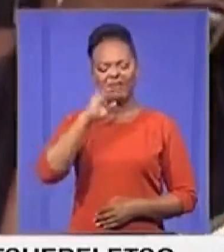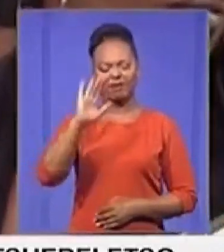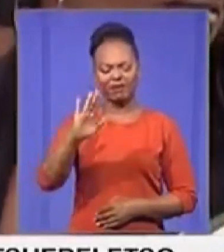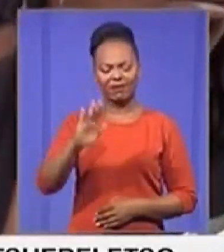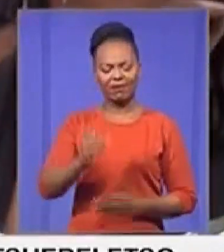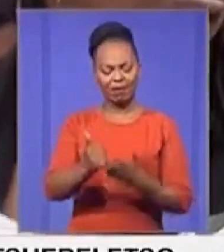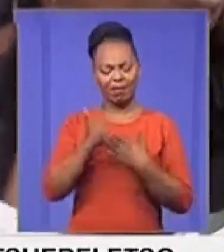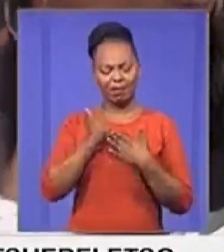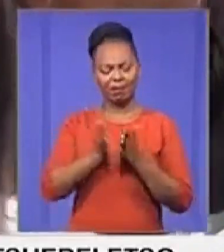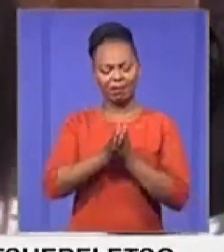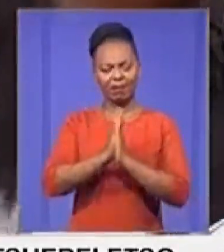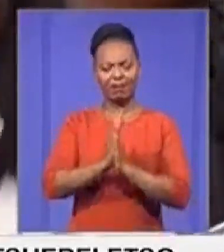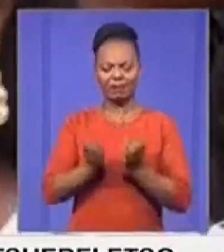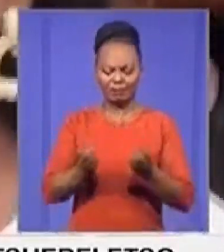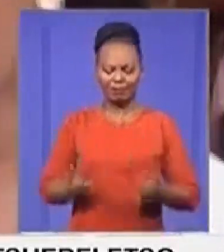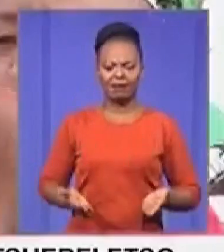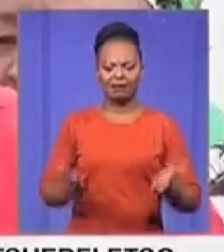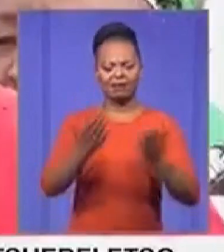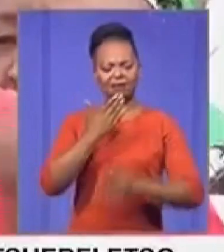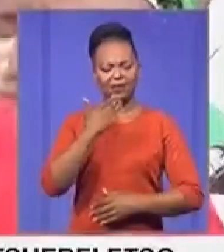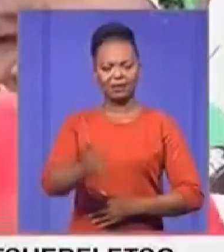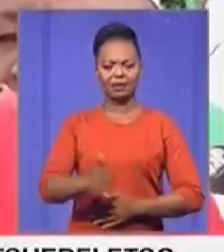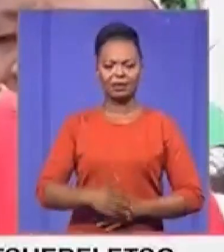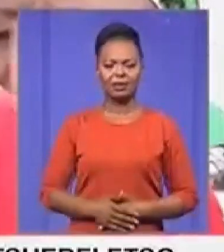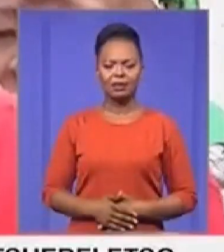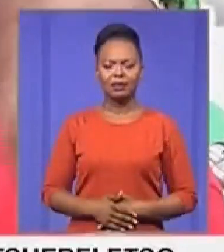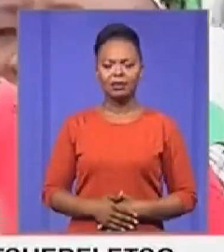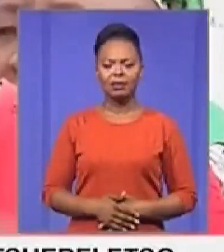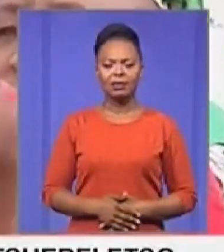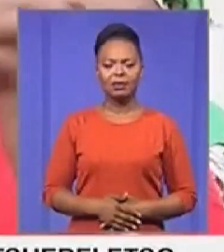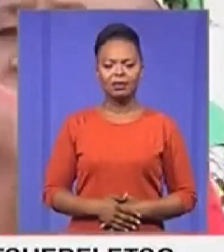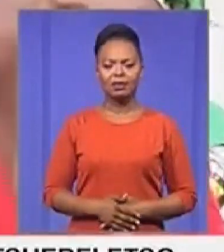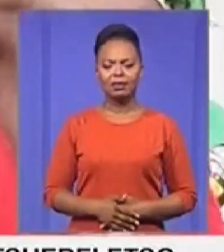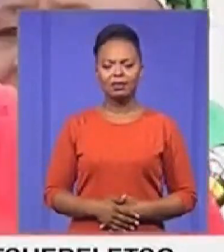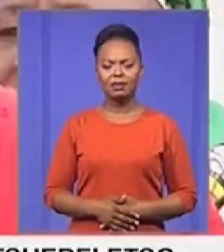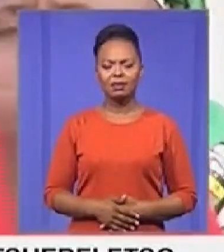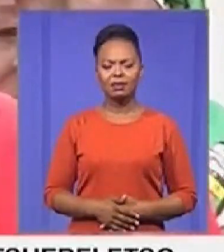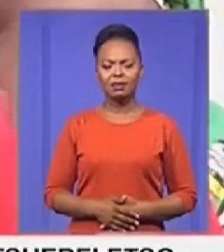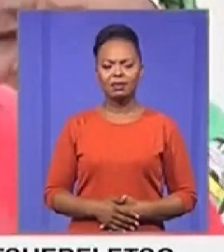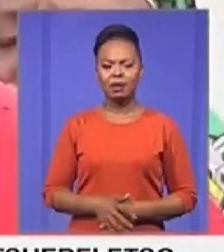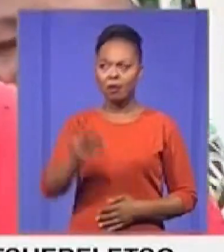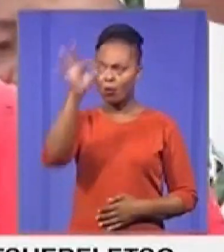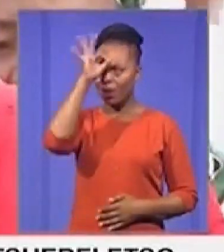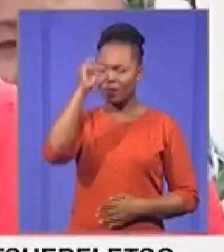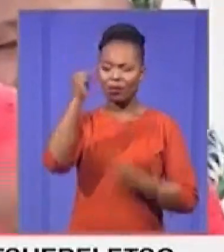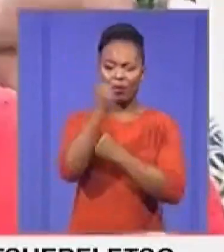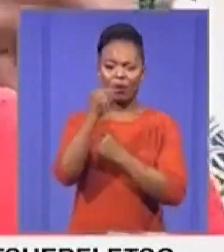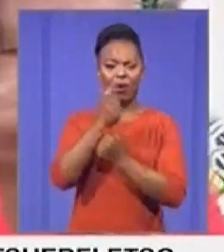ya lona service delivery please. Alabama le Mazel Park adina police station re